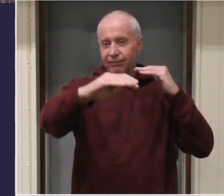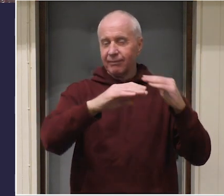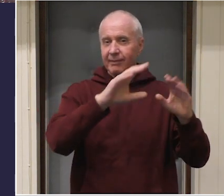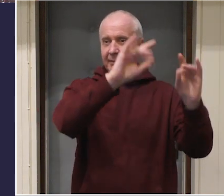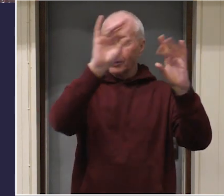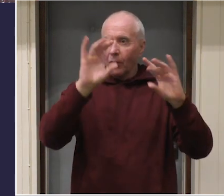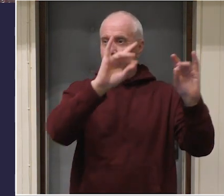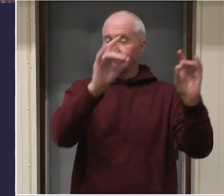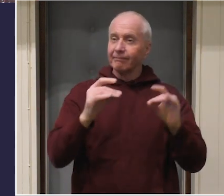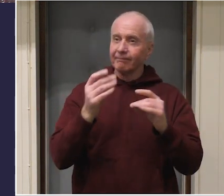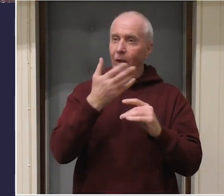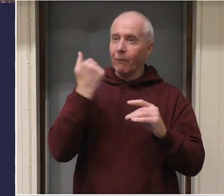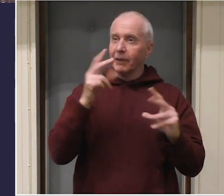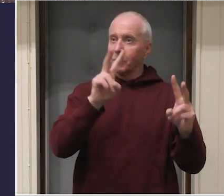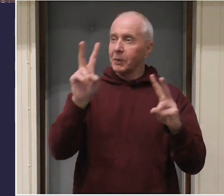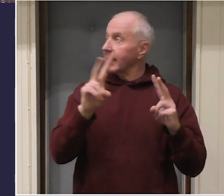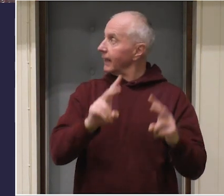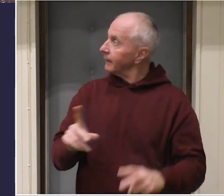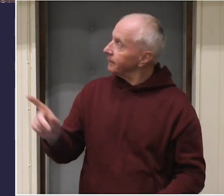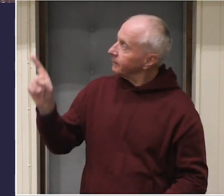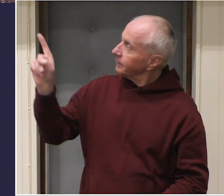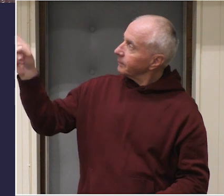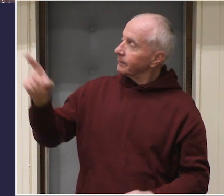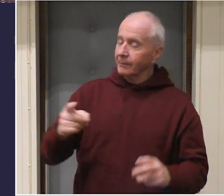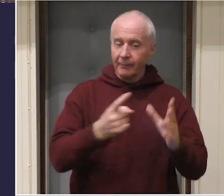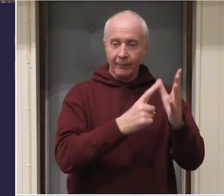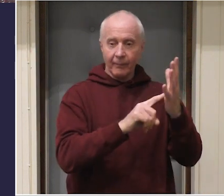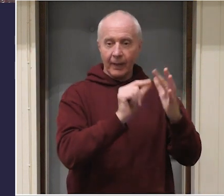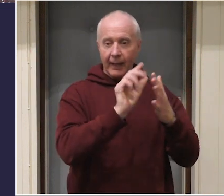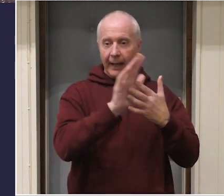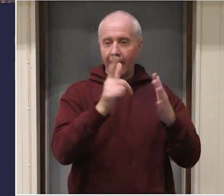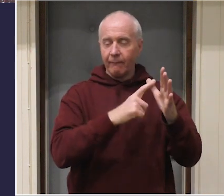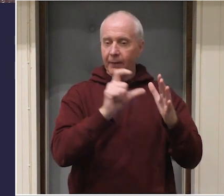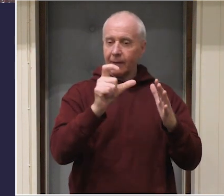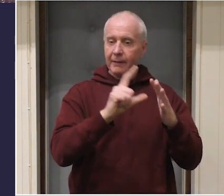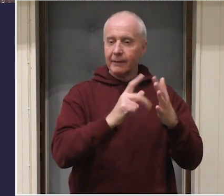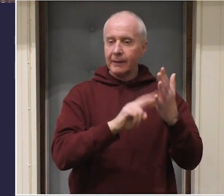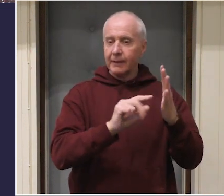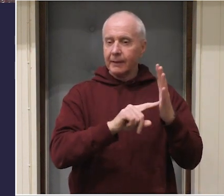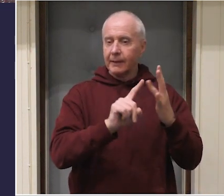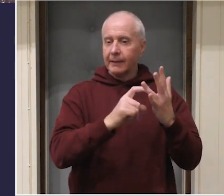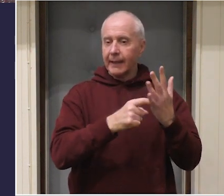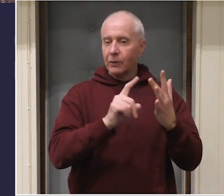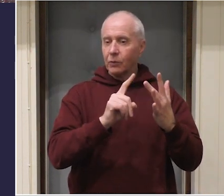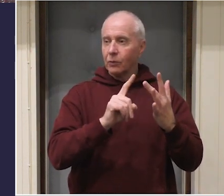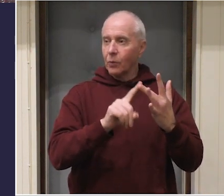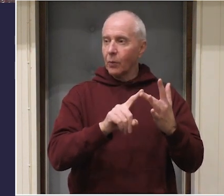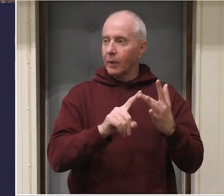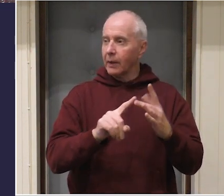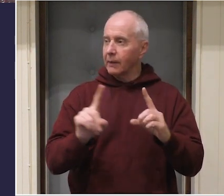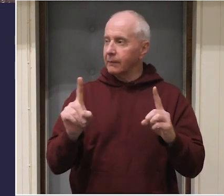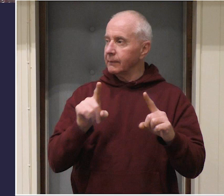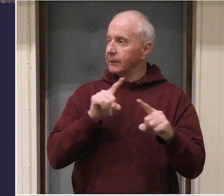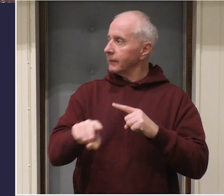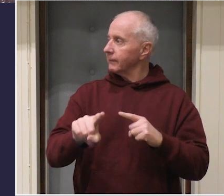very, very nice place to be. This one here, though, is Alpha Centauri. That's my favourite. I'm going to tell you what's special about that one.